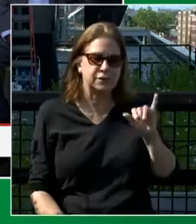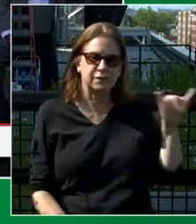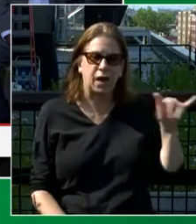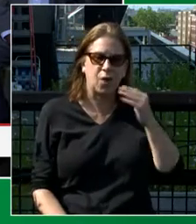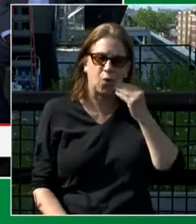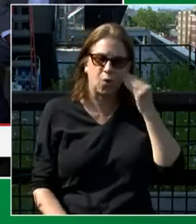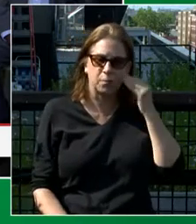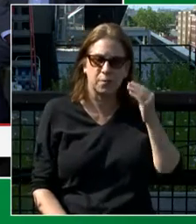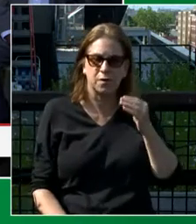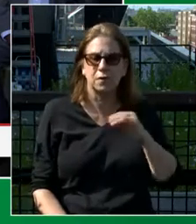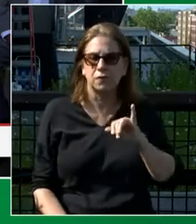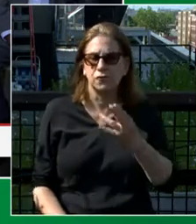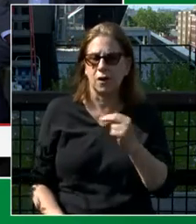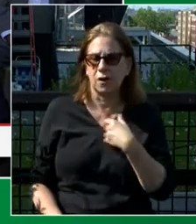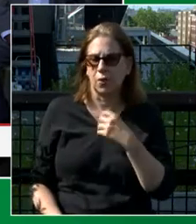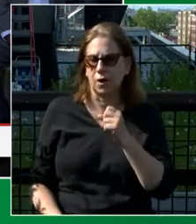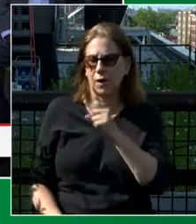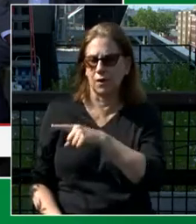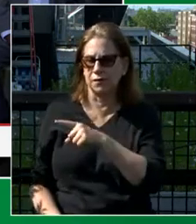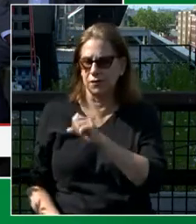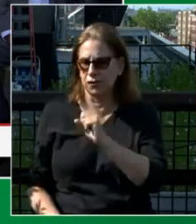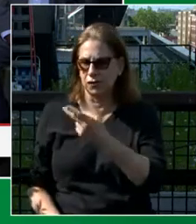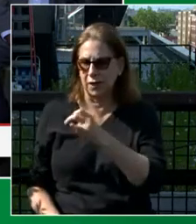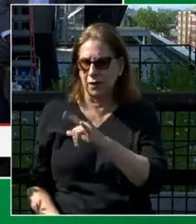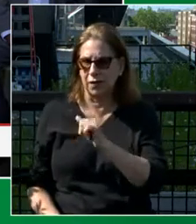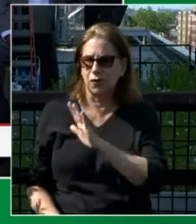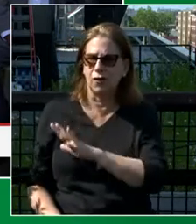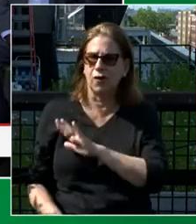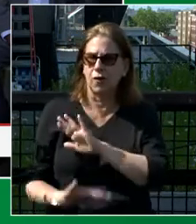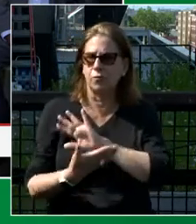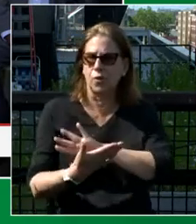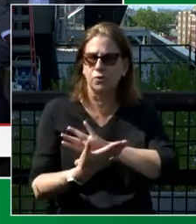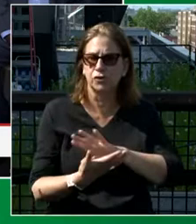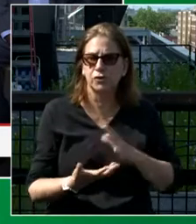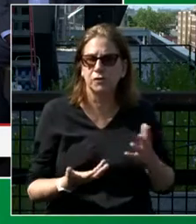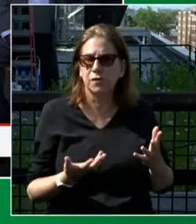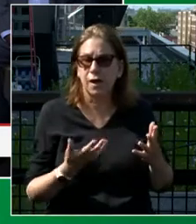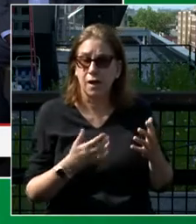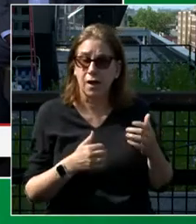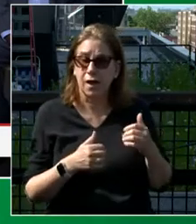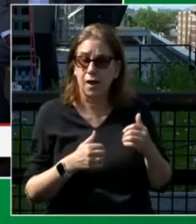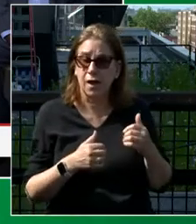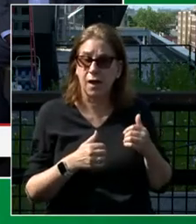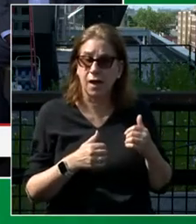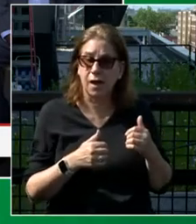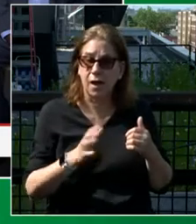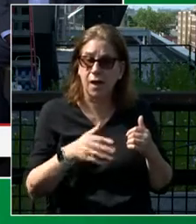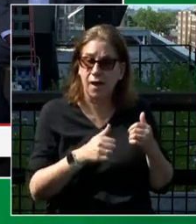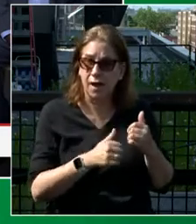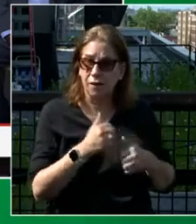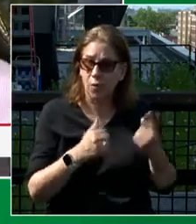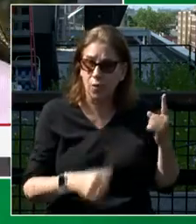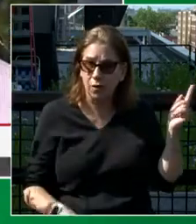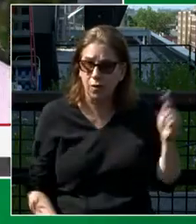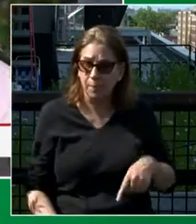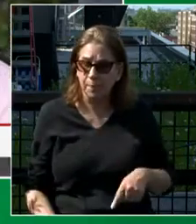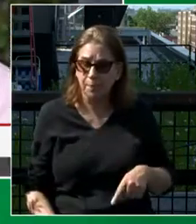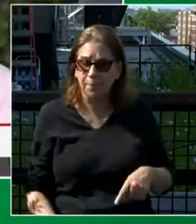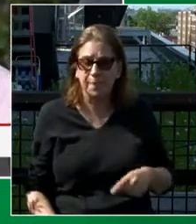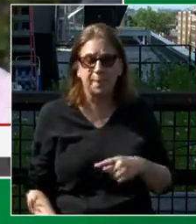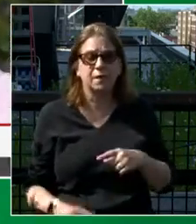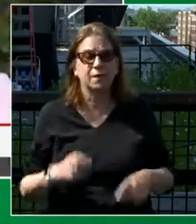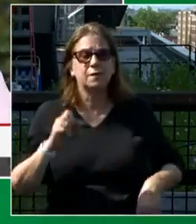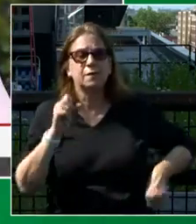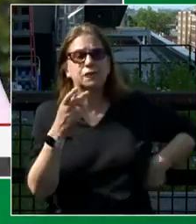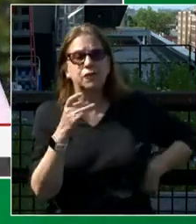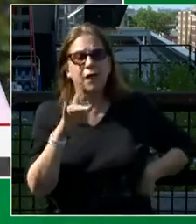pandemic? Did everyone go to telework? Did you have people coming in? What was your approach to it? Well, first of all, thank you so much for the